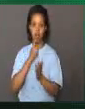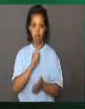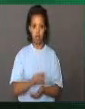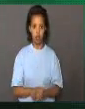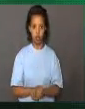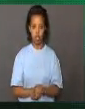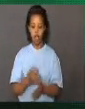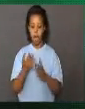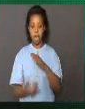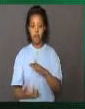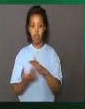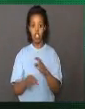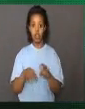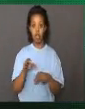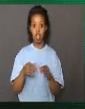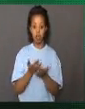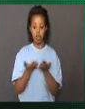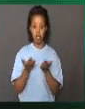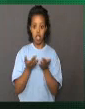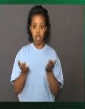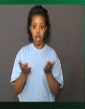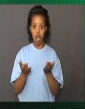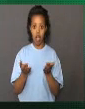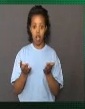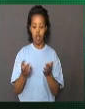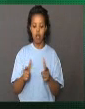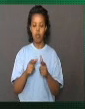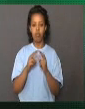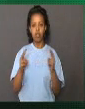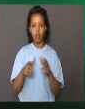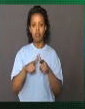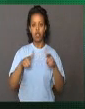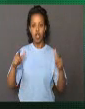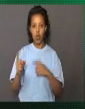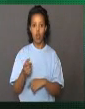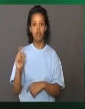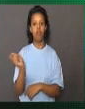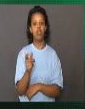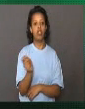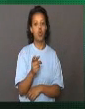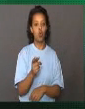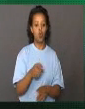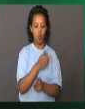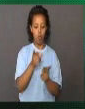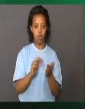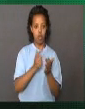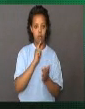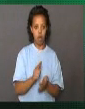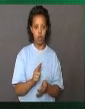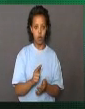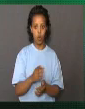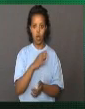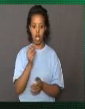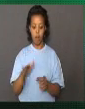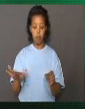The fermentation tank is a larger version of the seed. It is